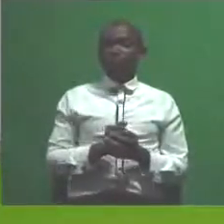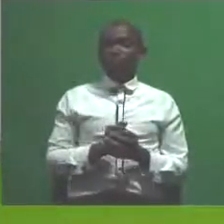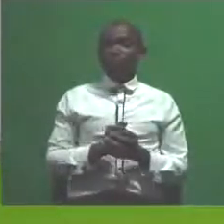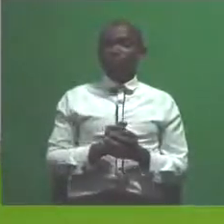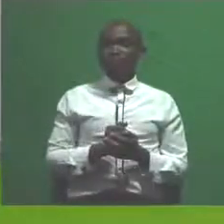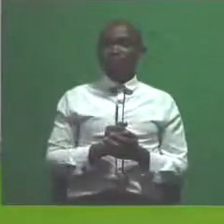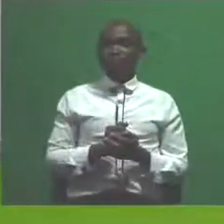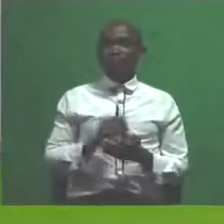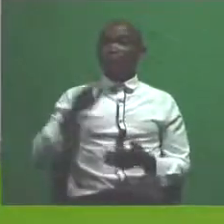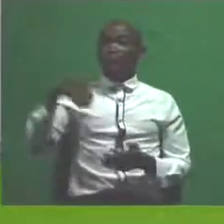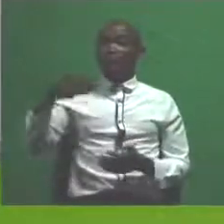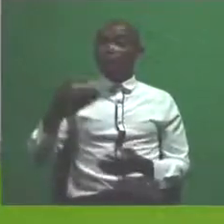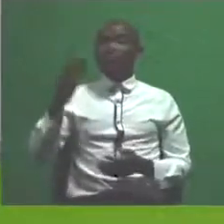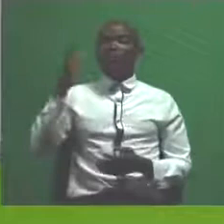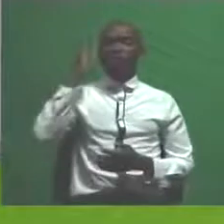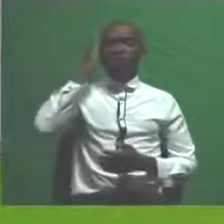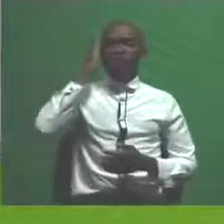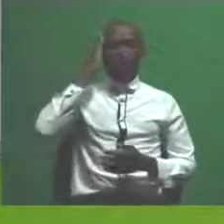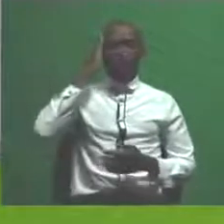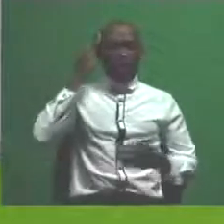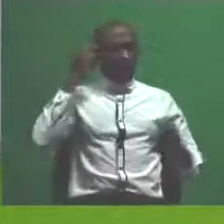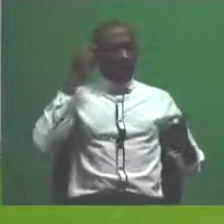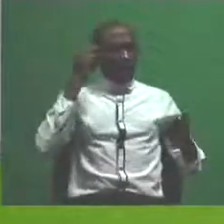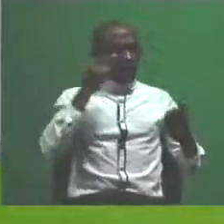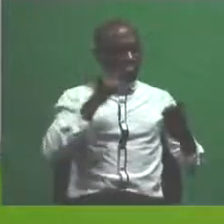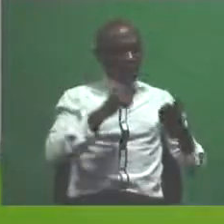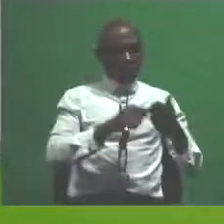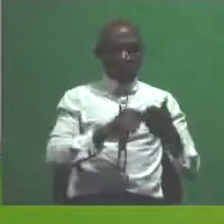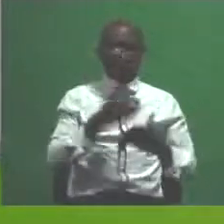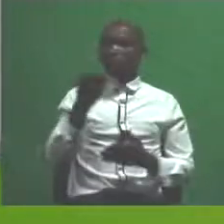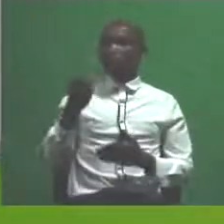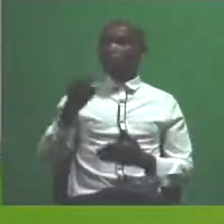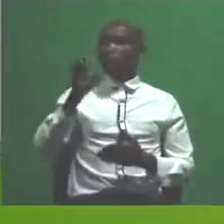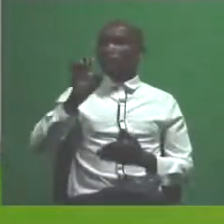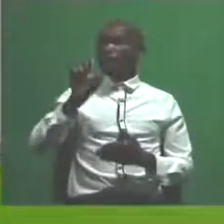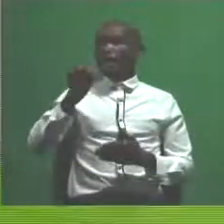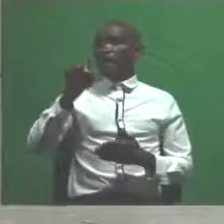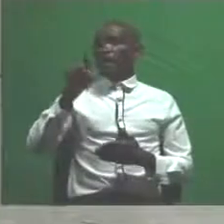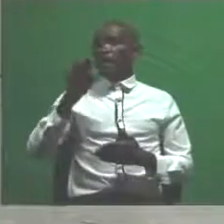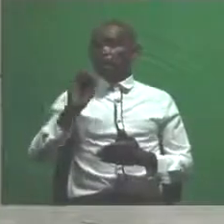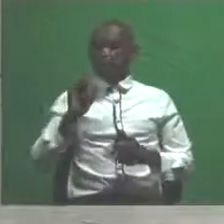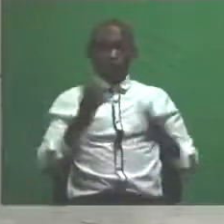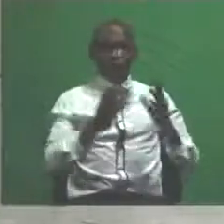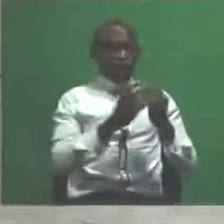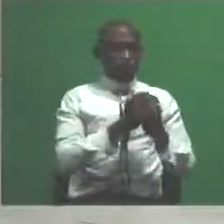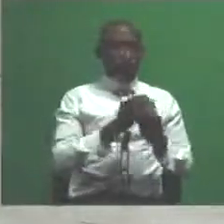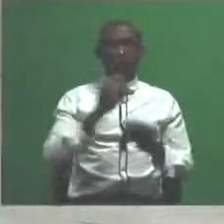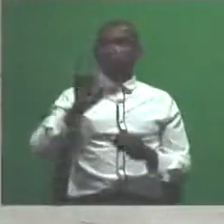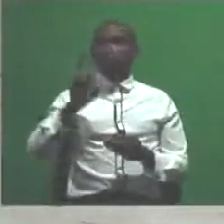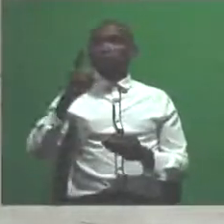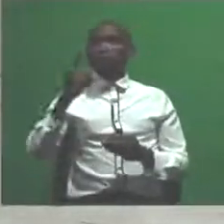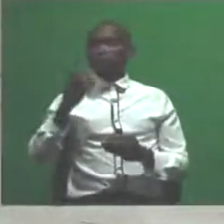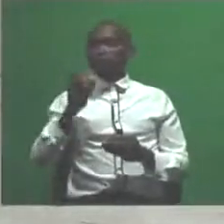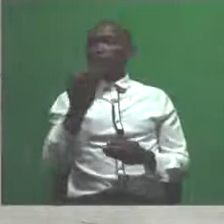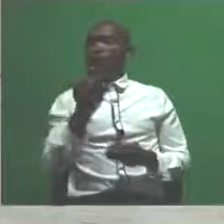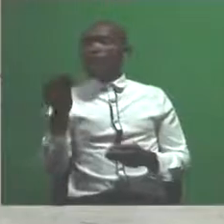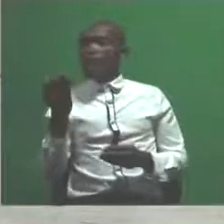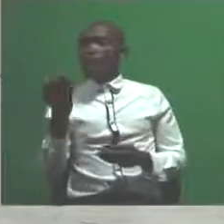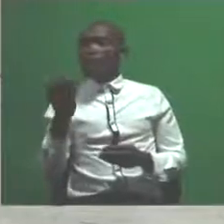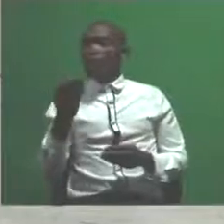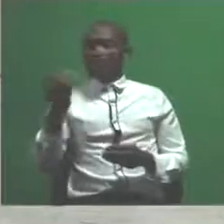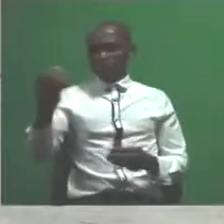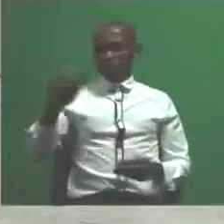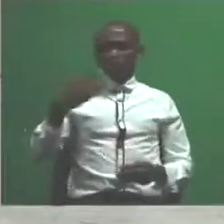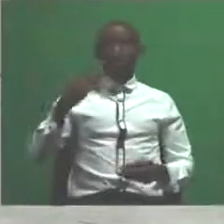after knowing the meaning of exothermic and endothermic reaction, is there anyone who can give me an